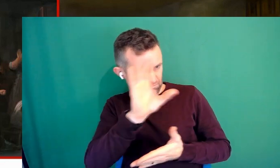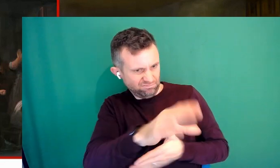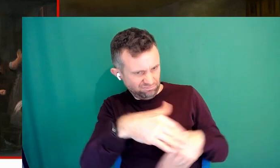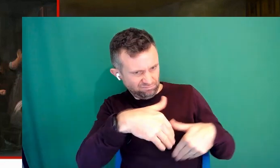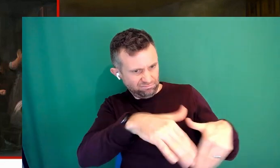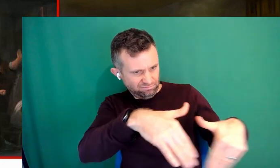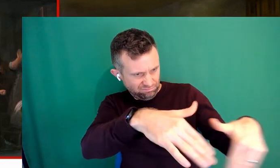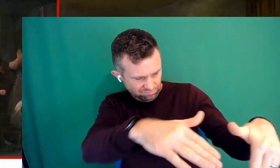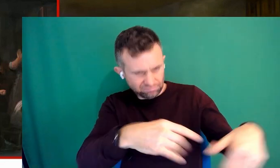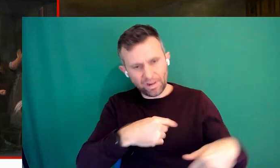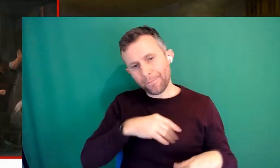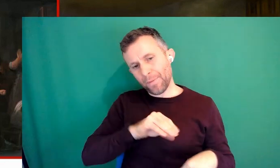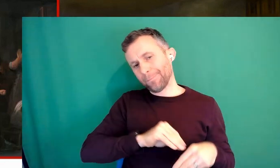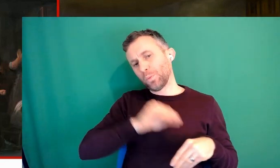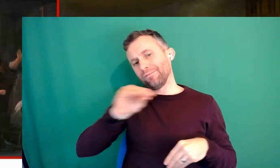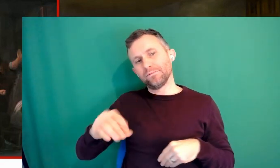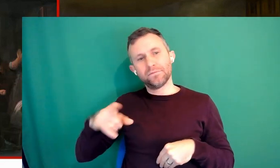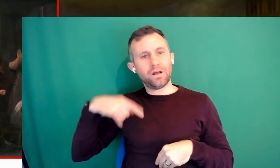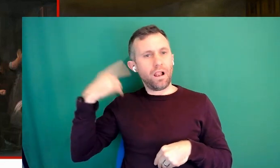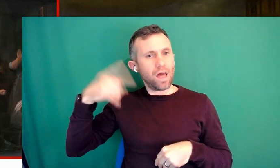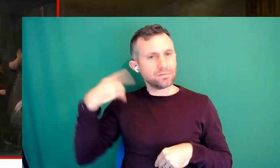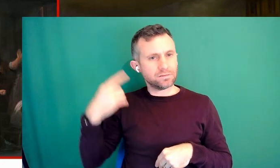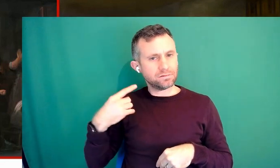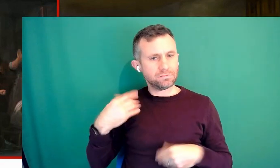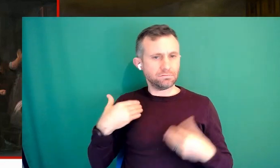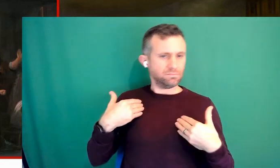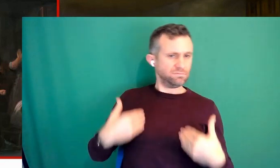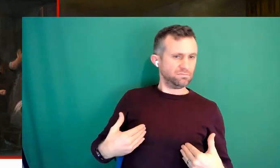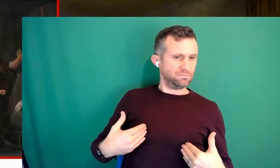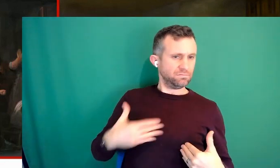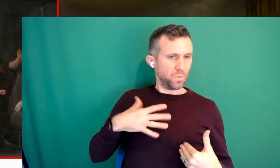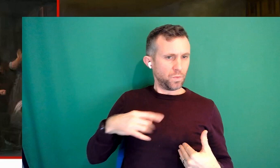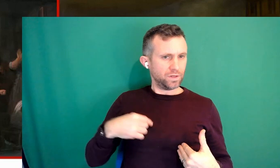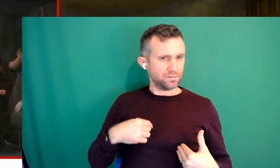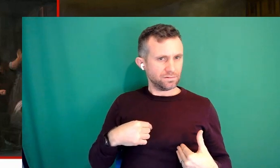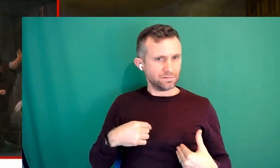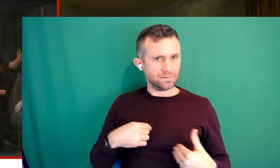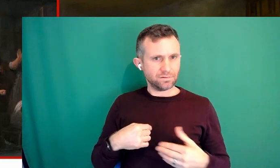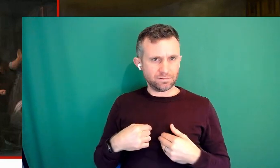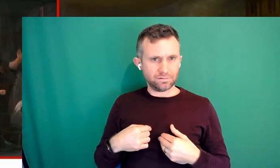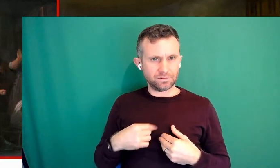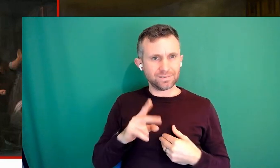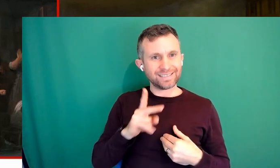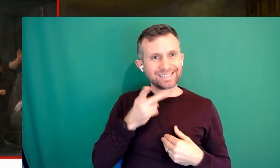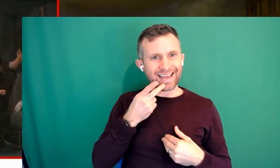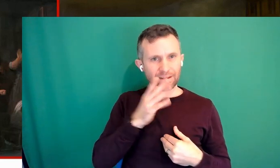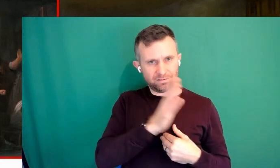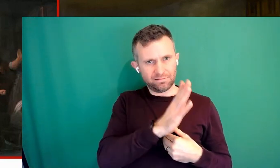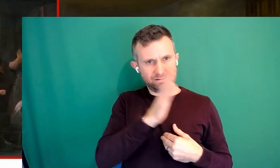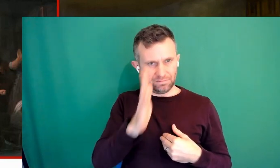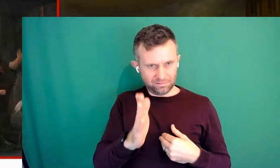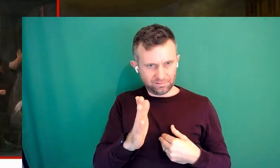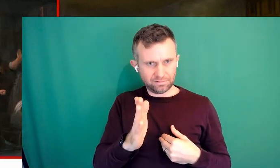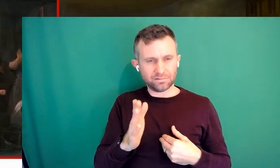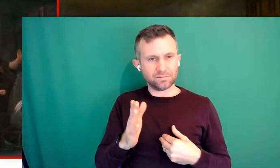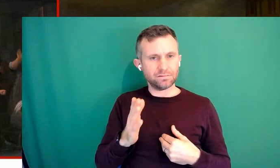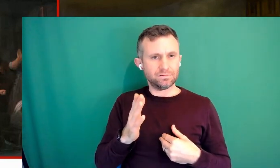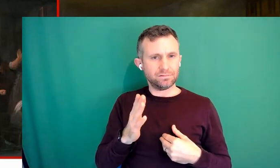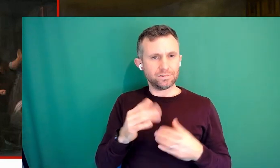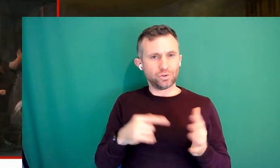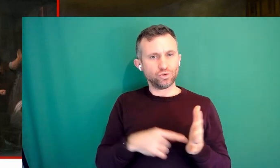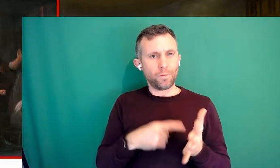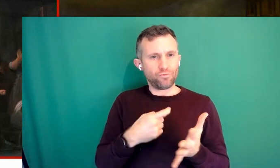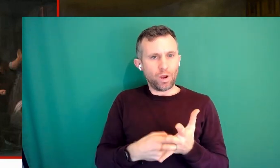by the bailiffs. But he is saved by Sarah Young, who has followed him to London